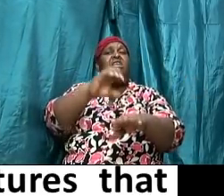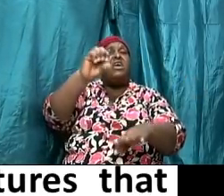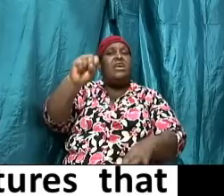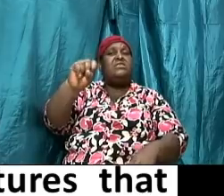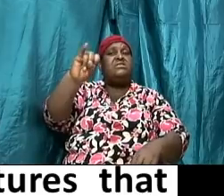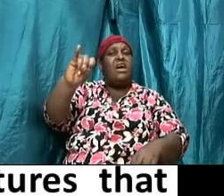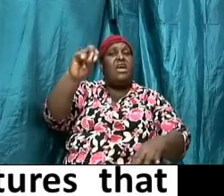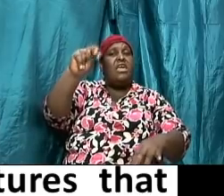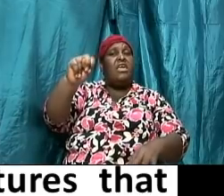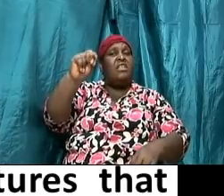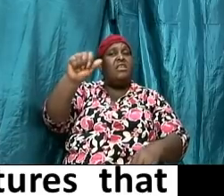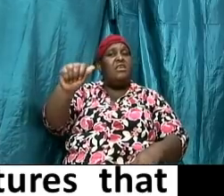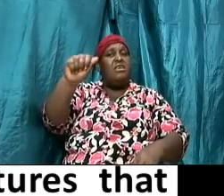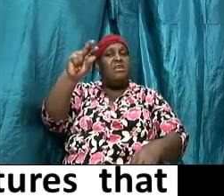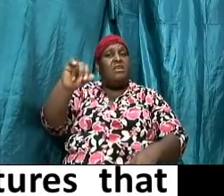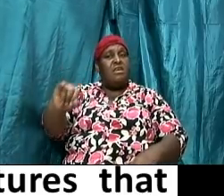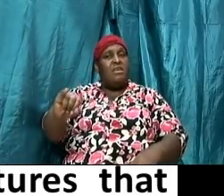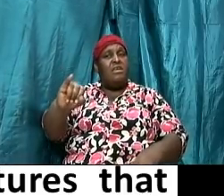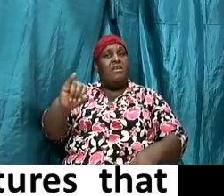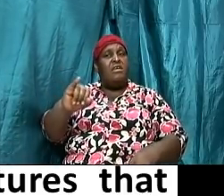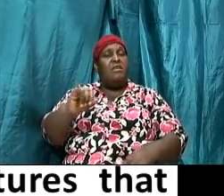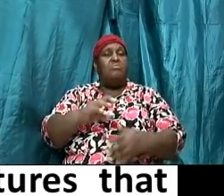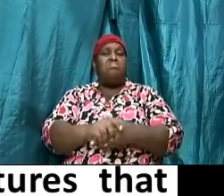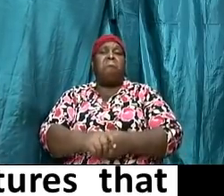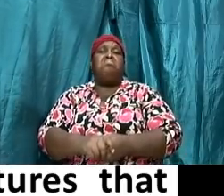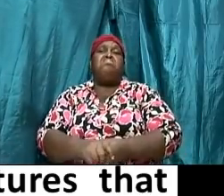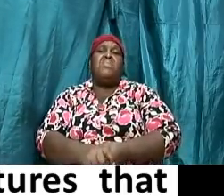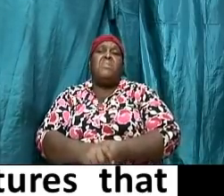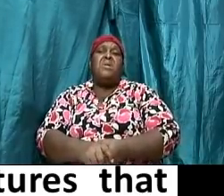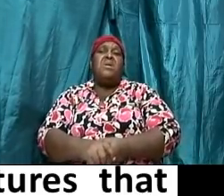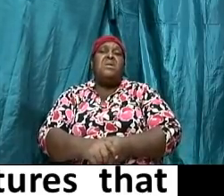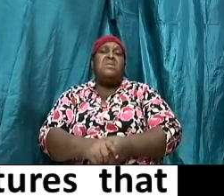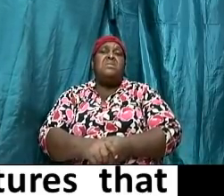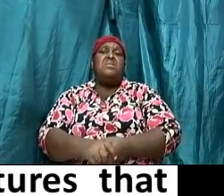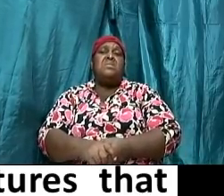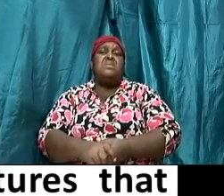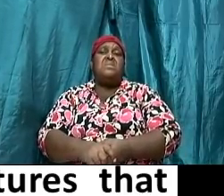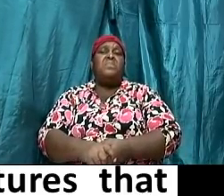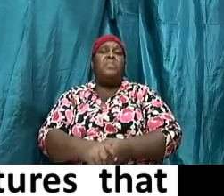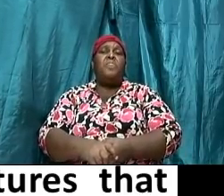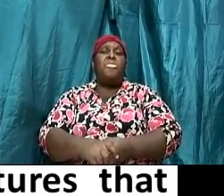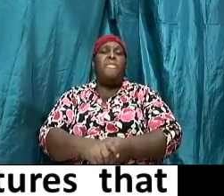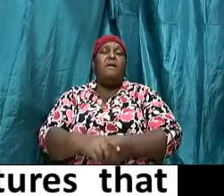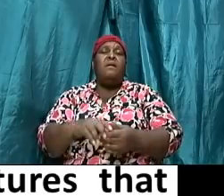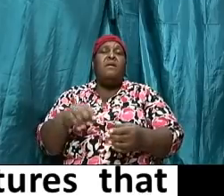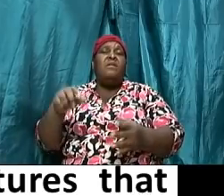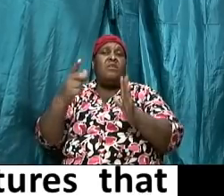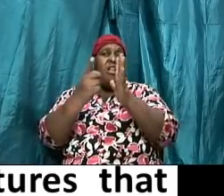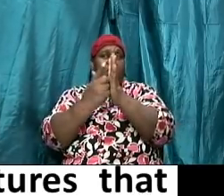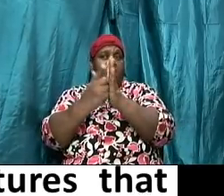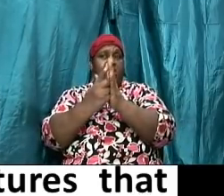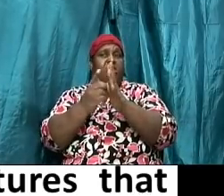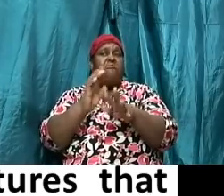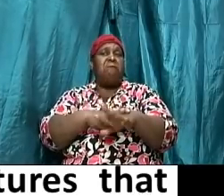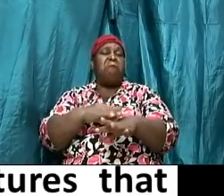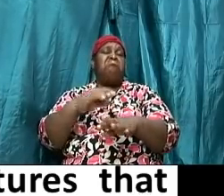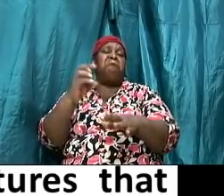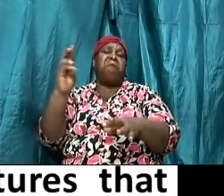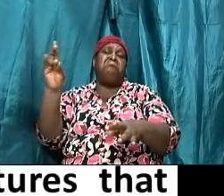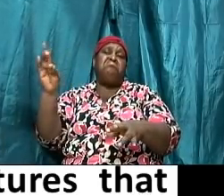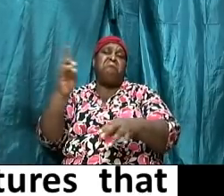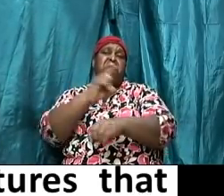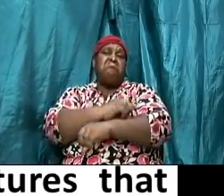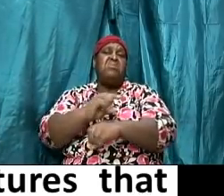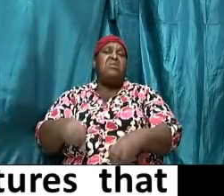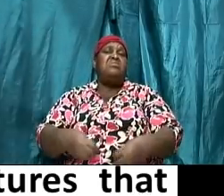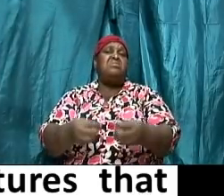years after Abraham, that is during the time of Moses, and secondly, the whole issue of the law of the Sabbath was introduced along